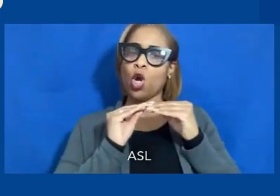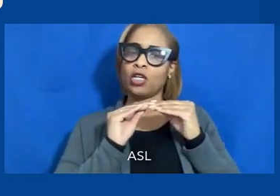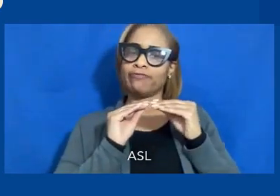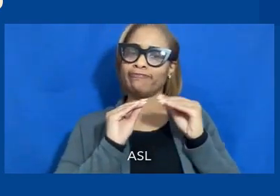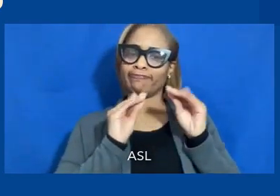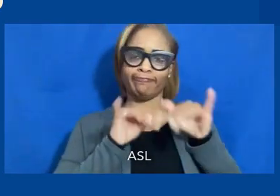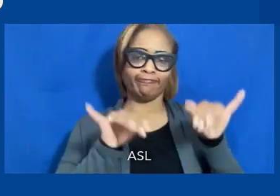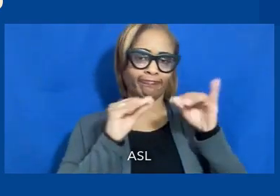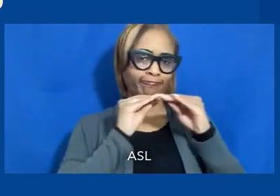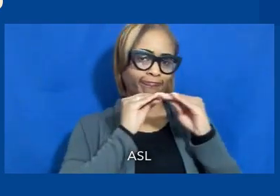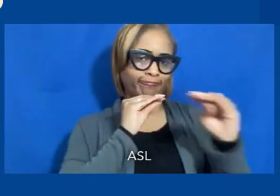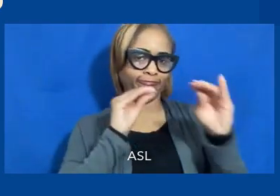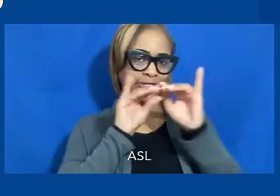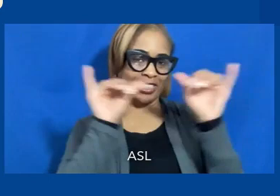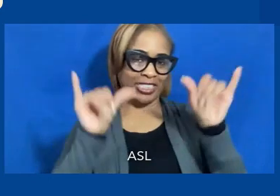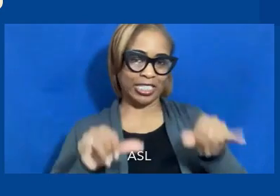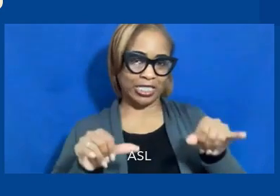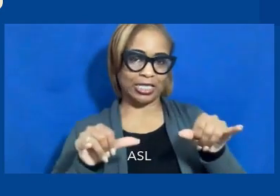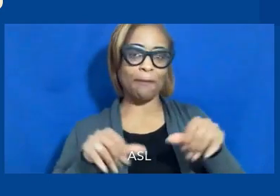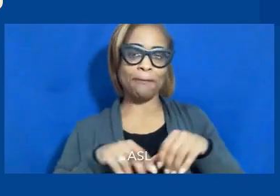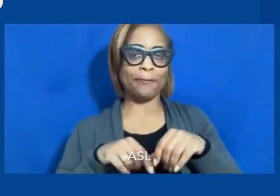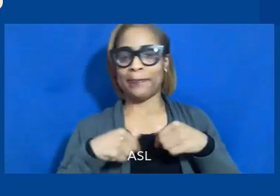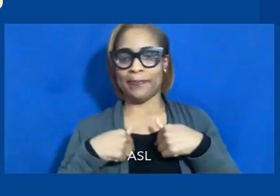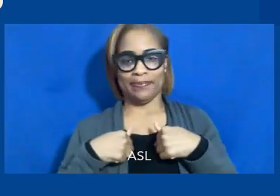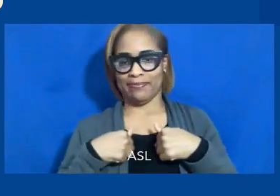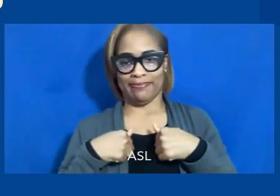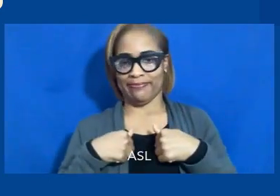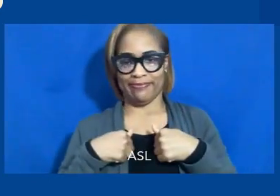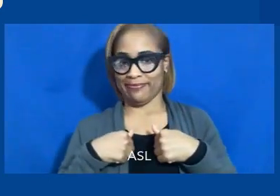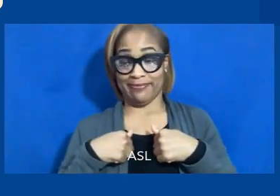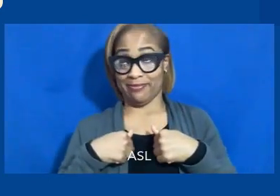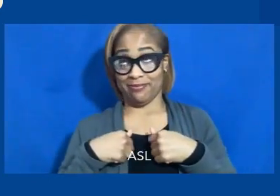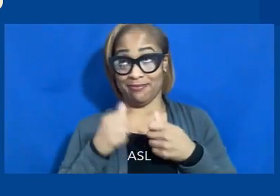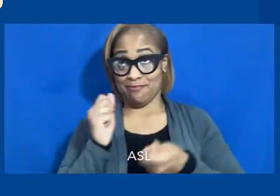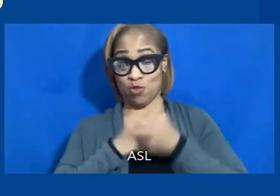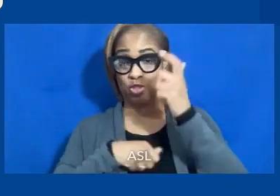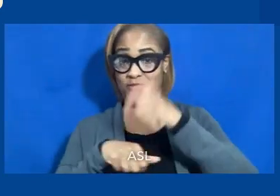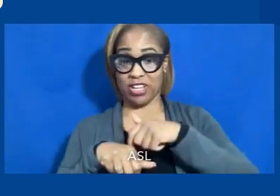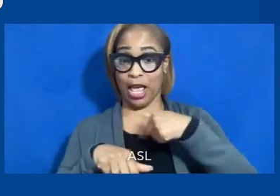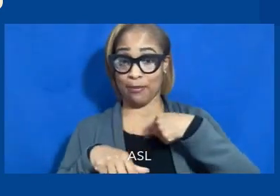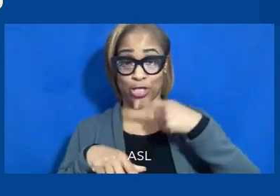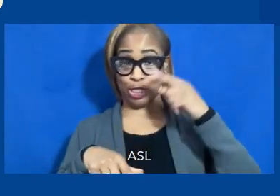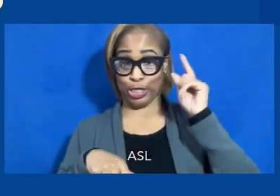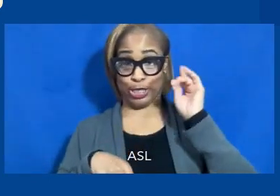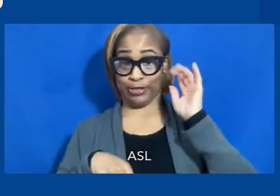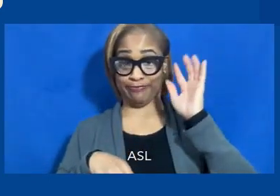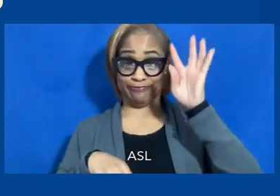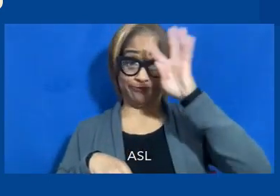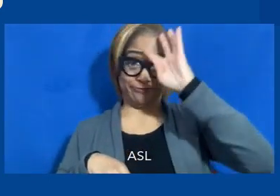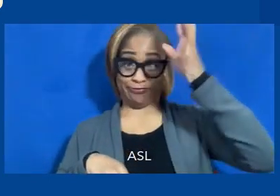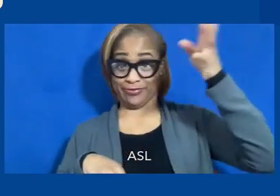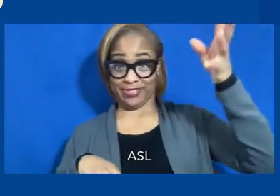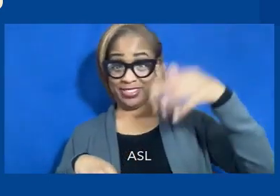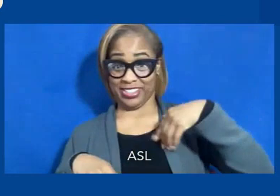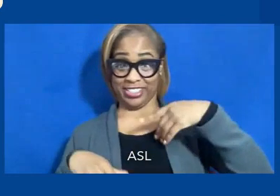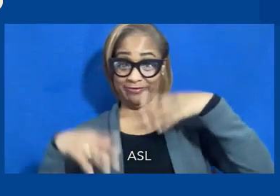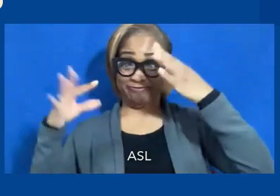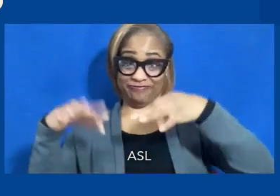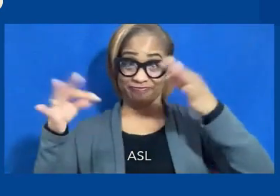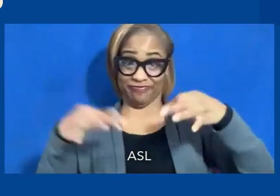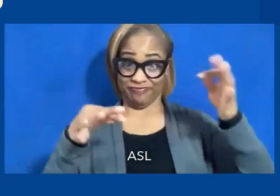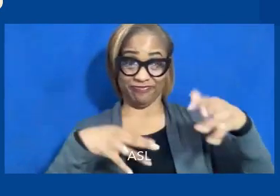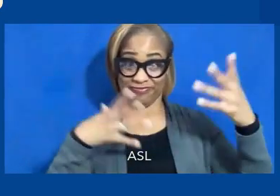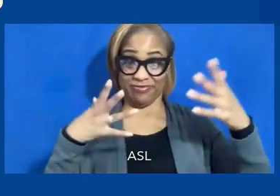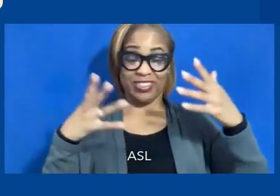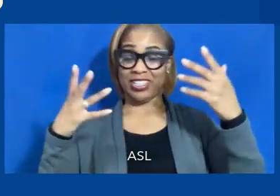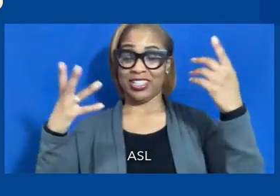I am probably absolutely winging it all the time and just making these judgment calls about projects